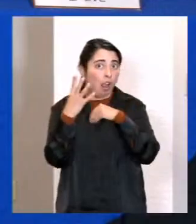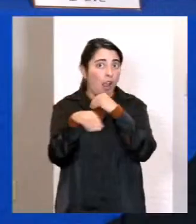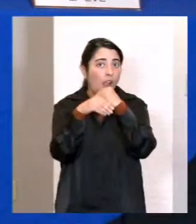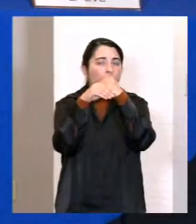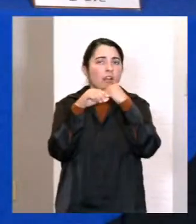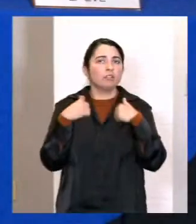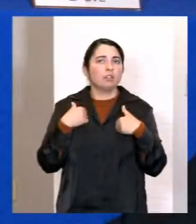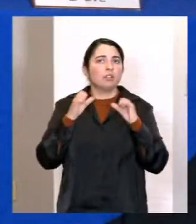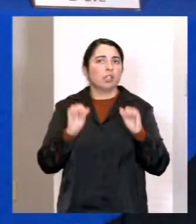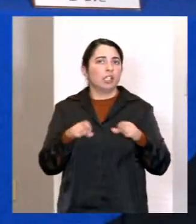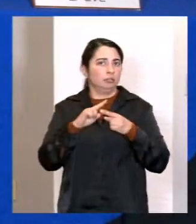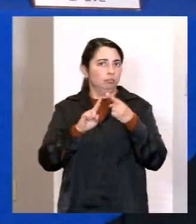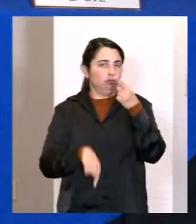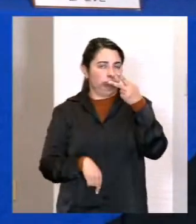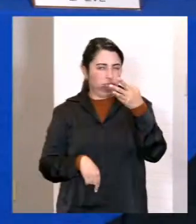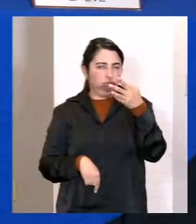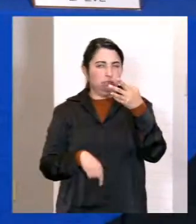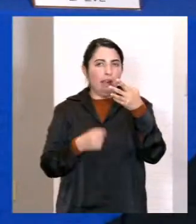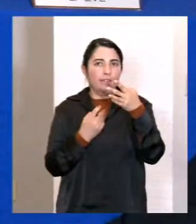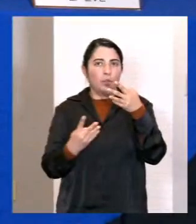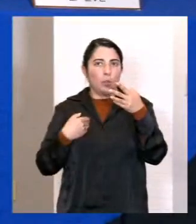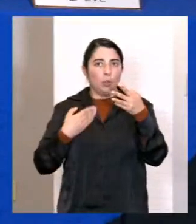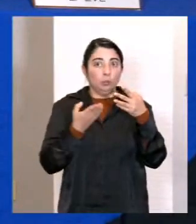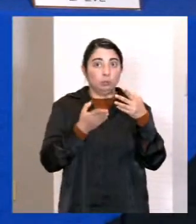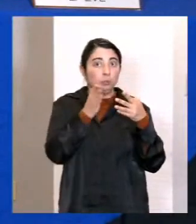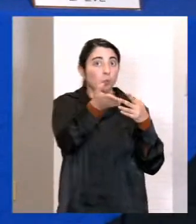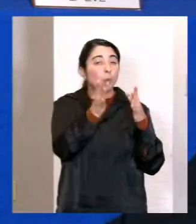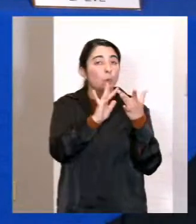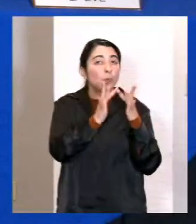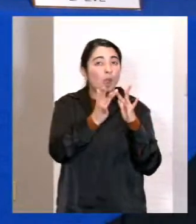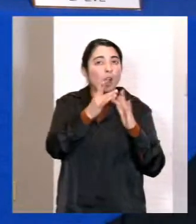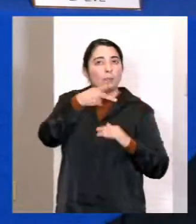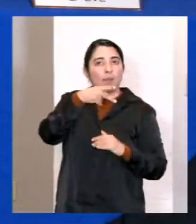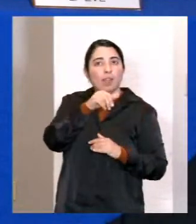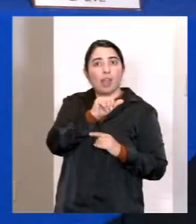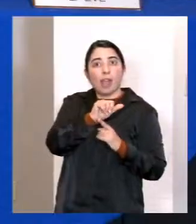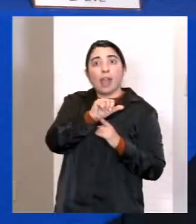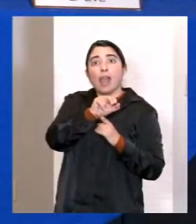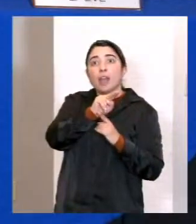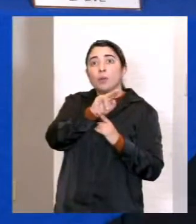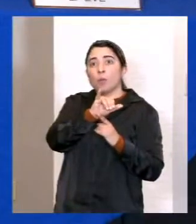that. First, you can go to our website,